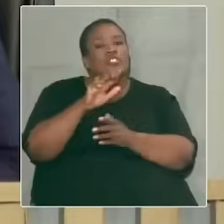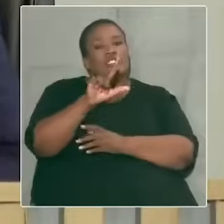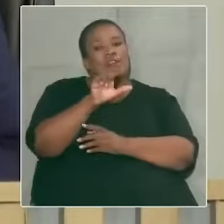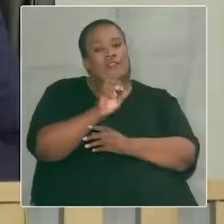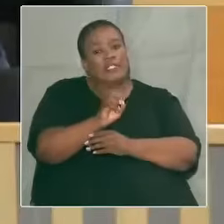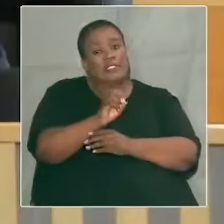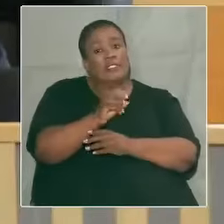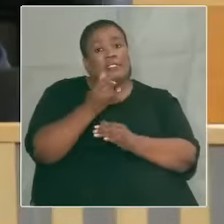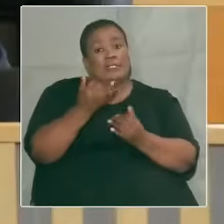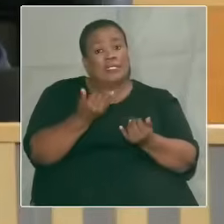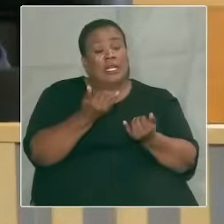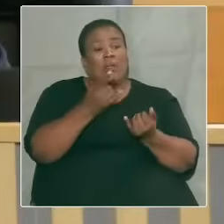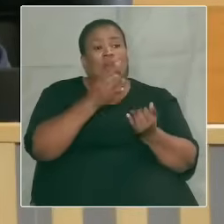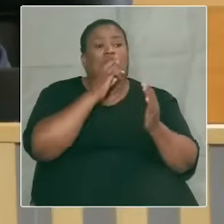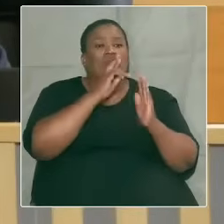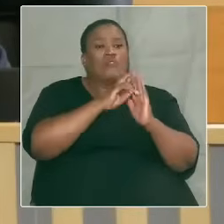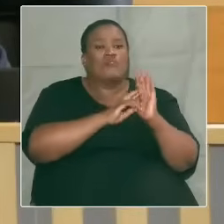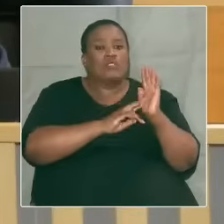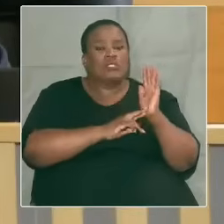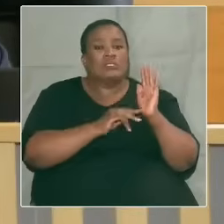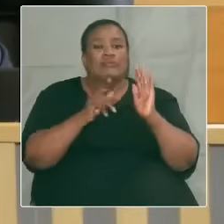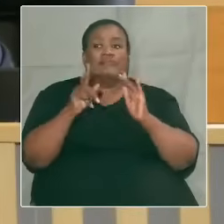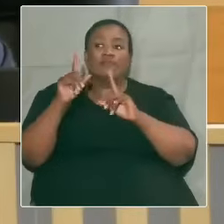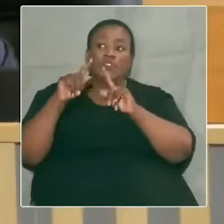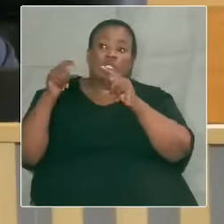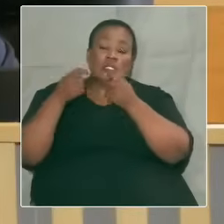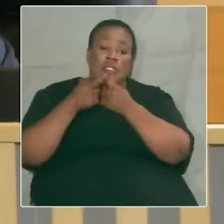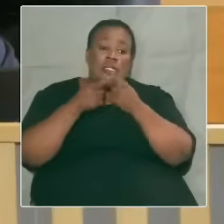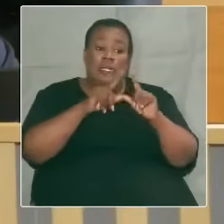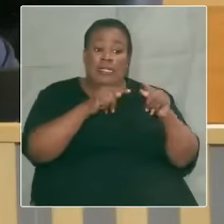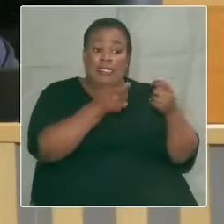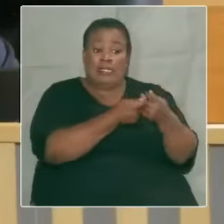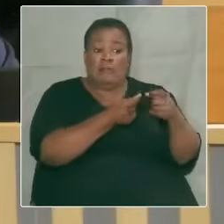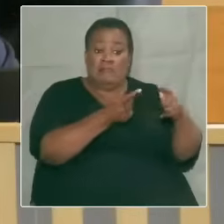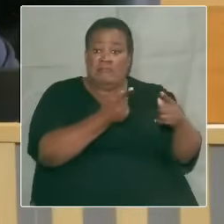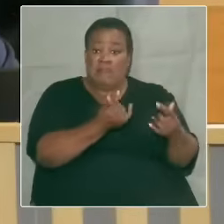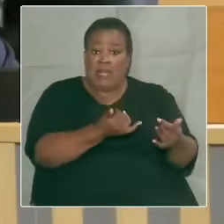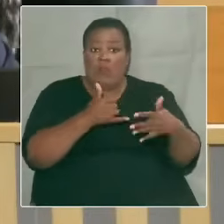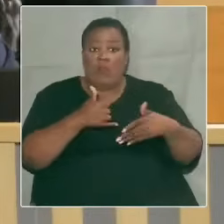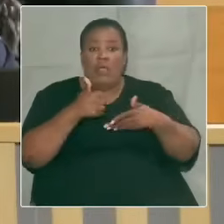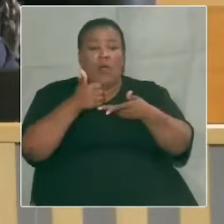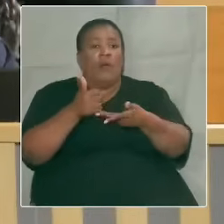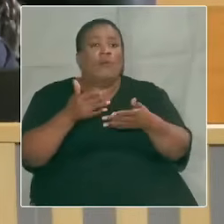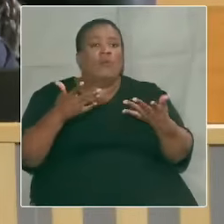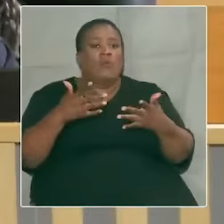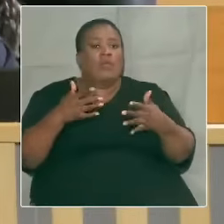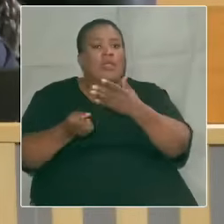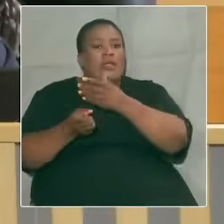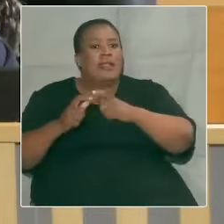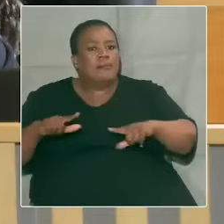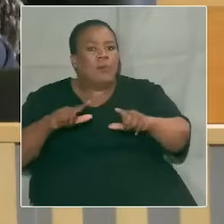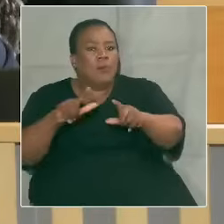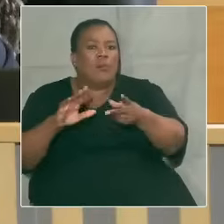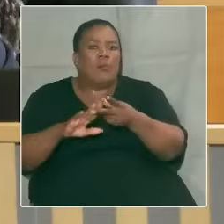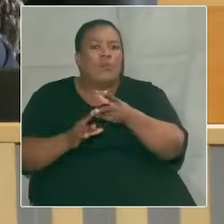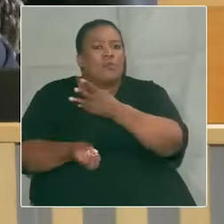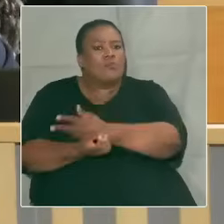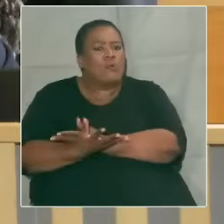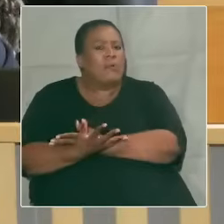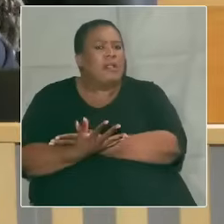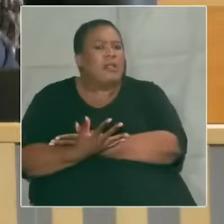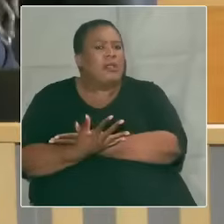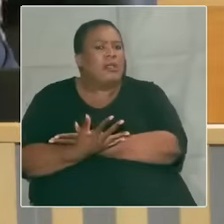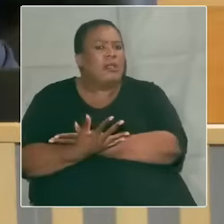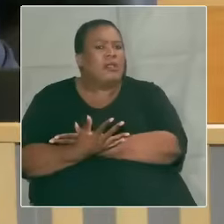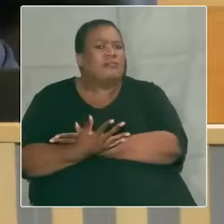a reference to the task team assisting in Limpopo and Mpumalanga provinces. You